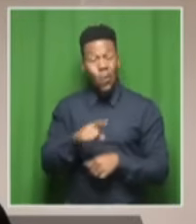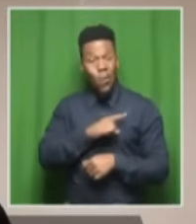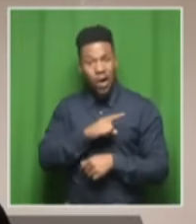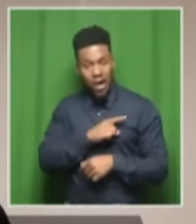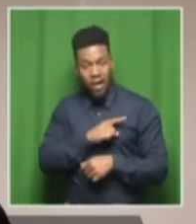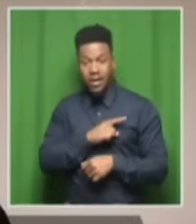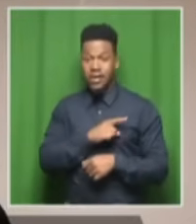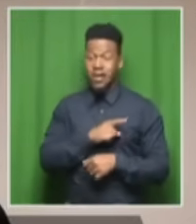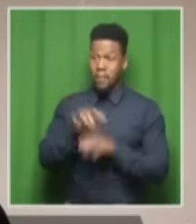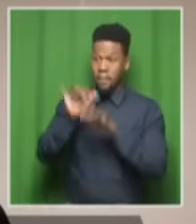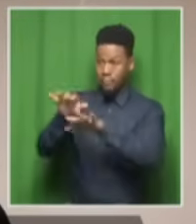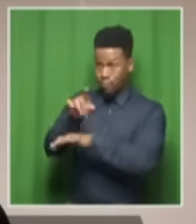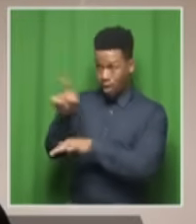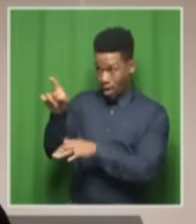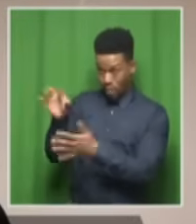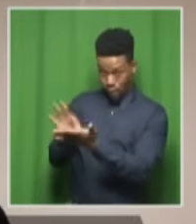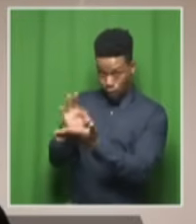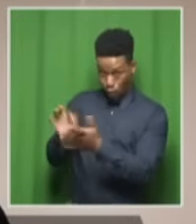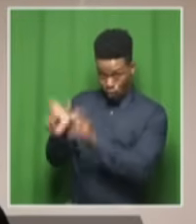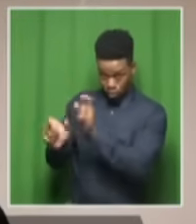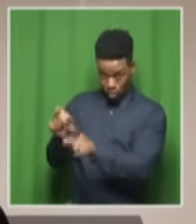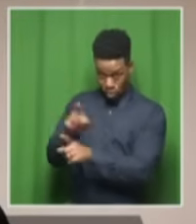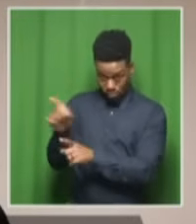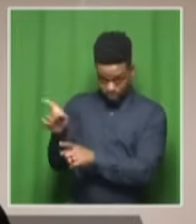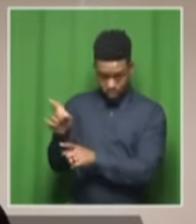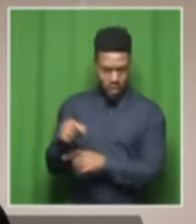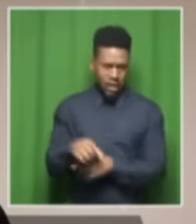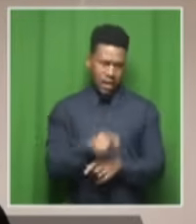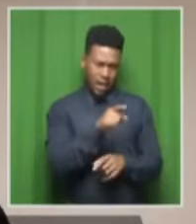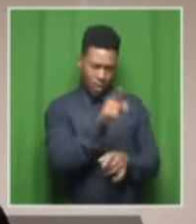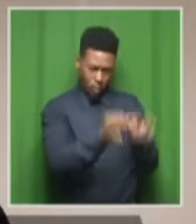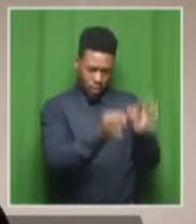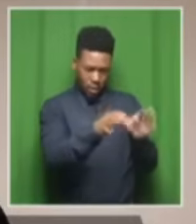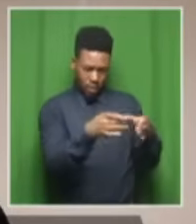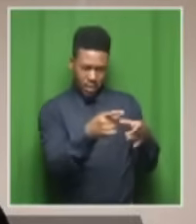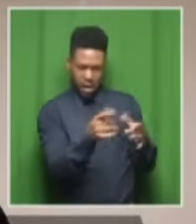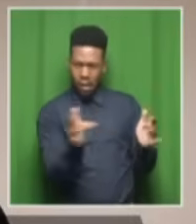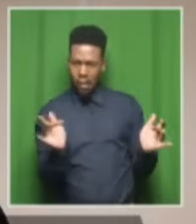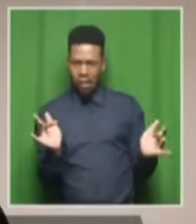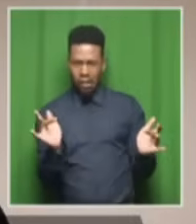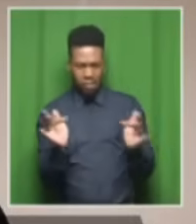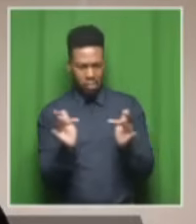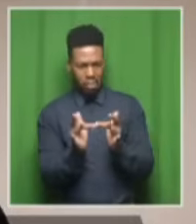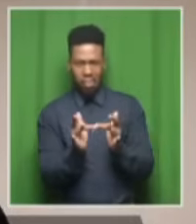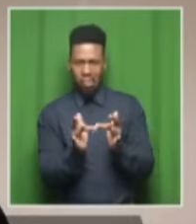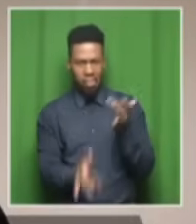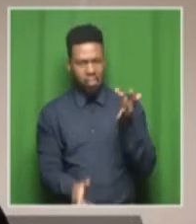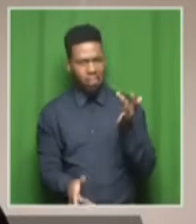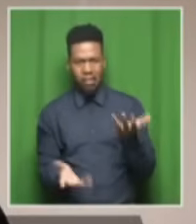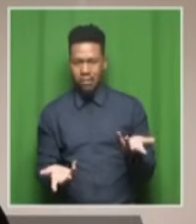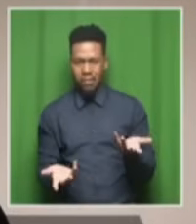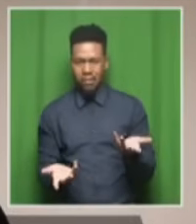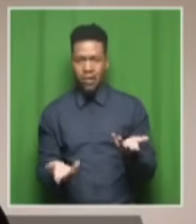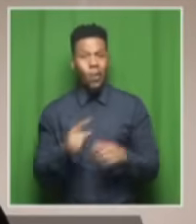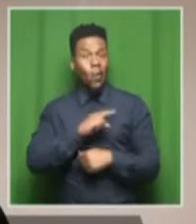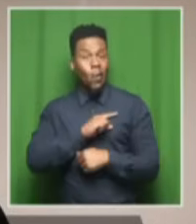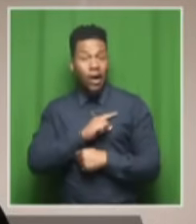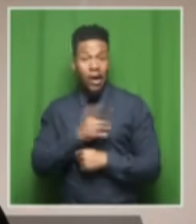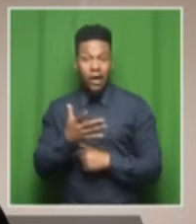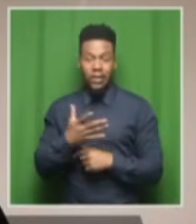and those who wish we should vote for them. Firstly, with the parties, the modes